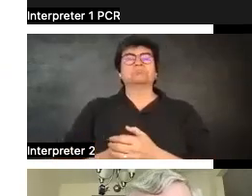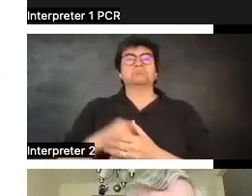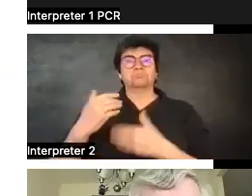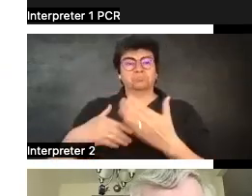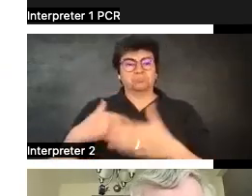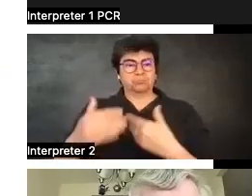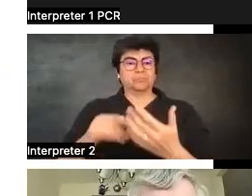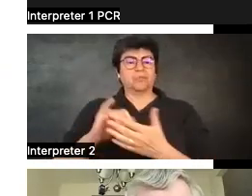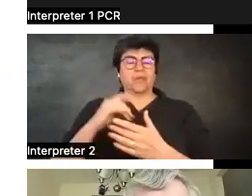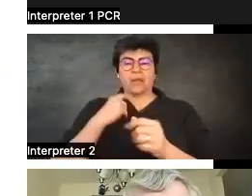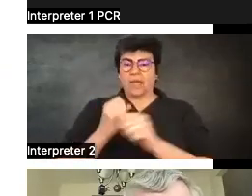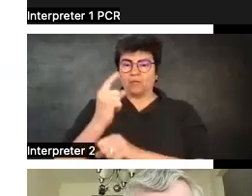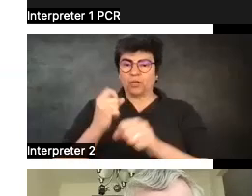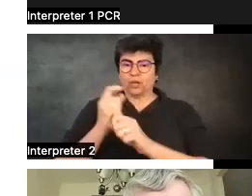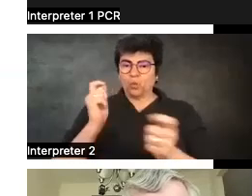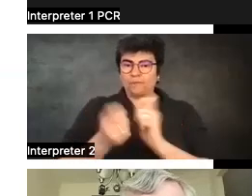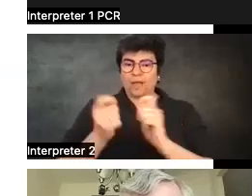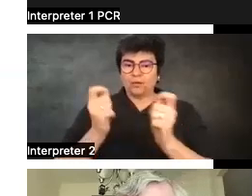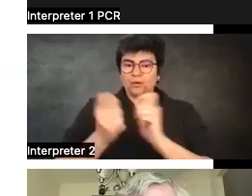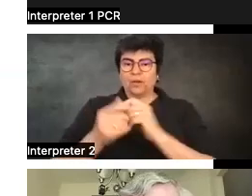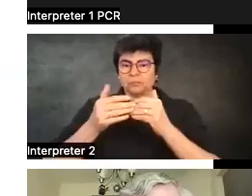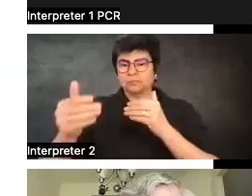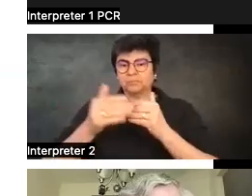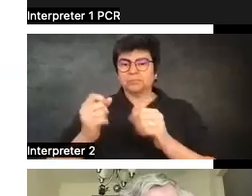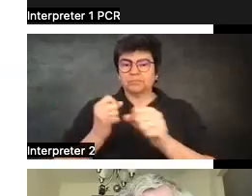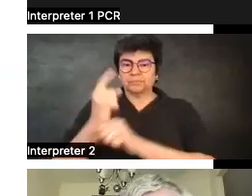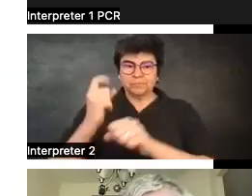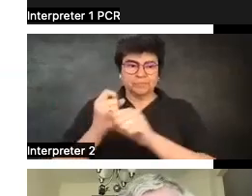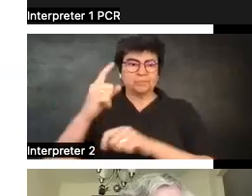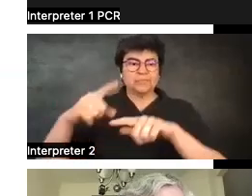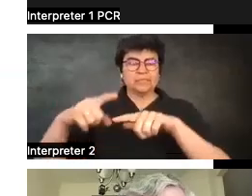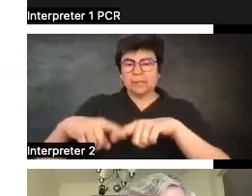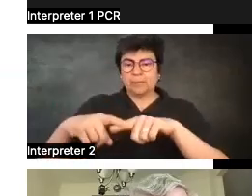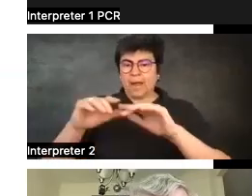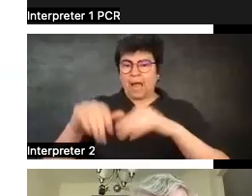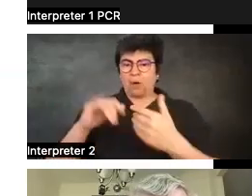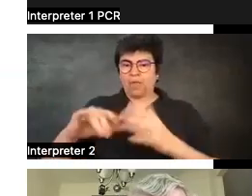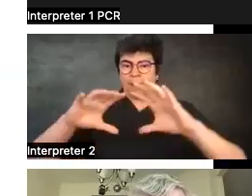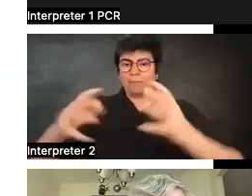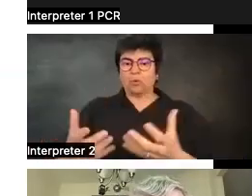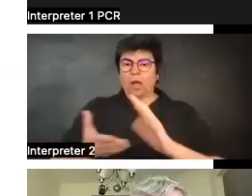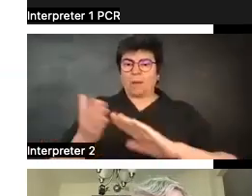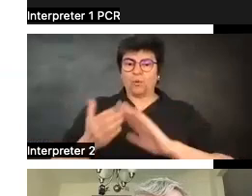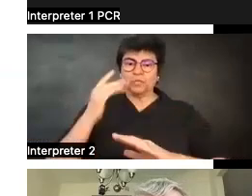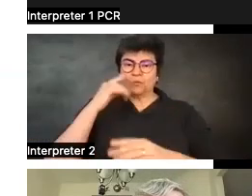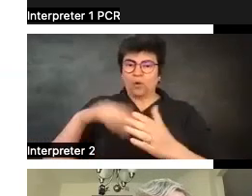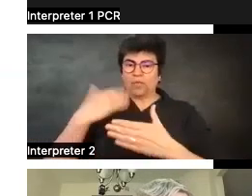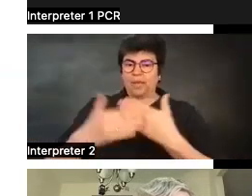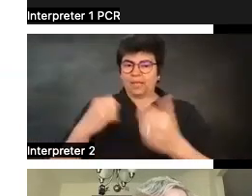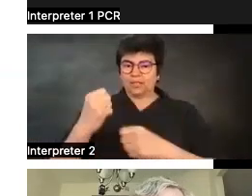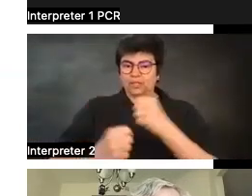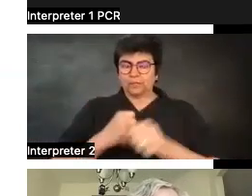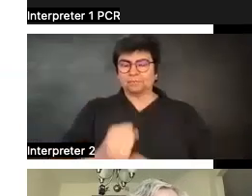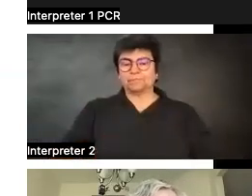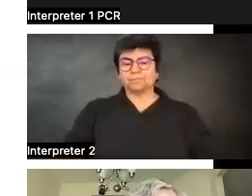be revised going forward, depending on how the pool operates in the next year.